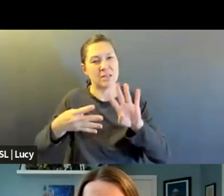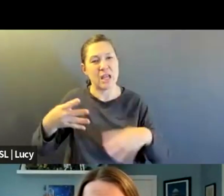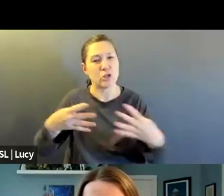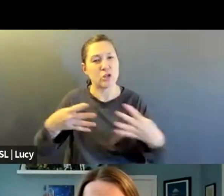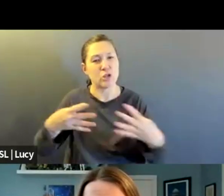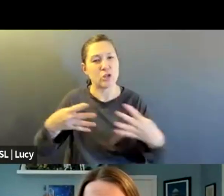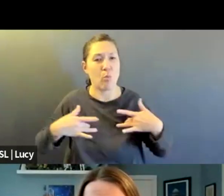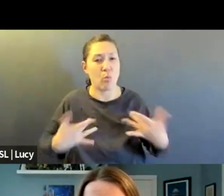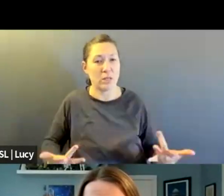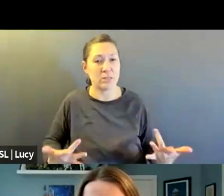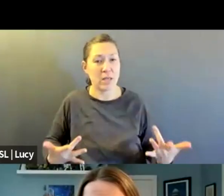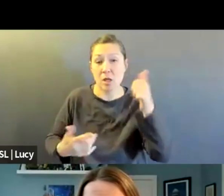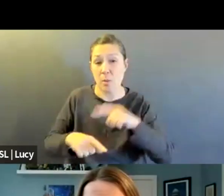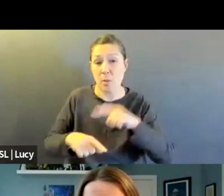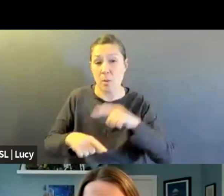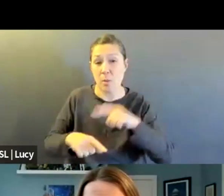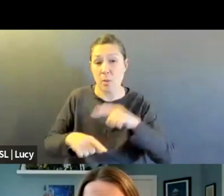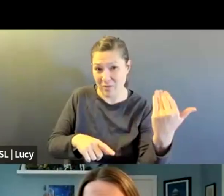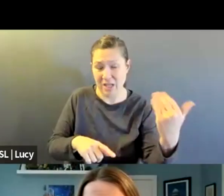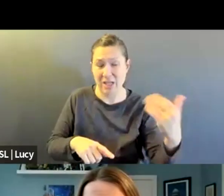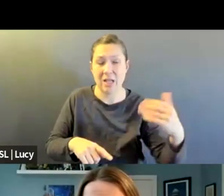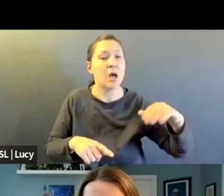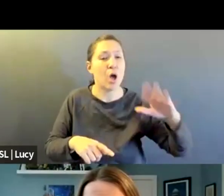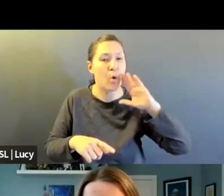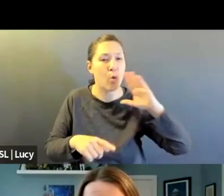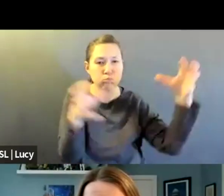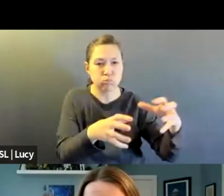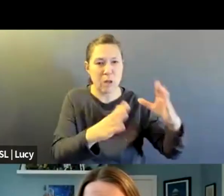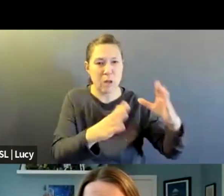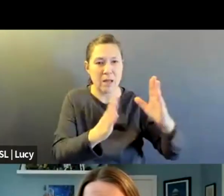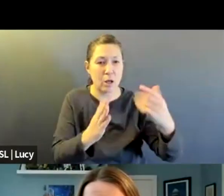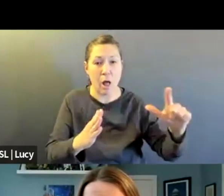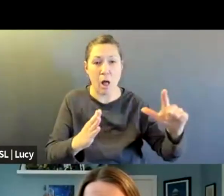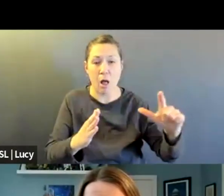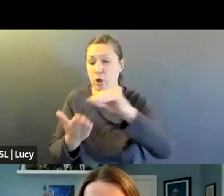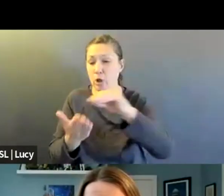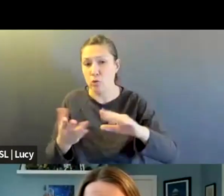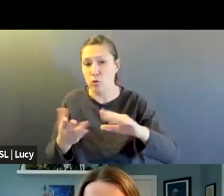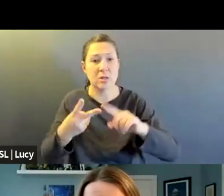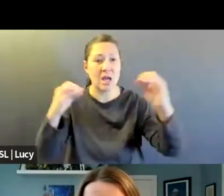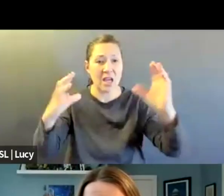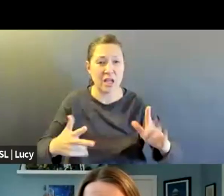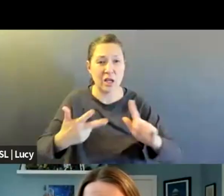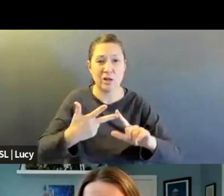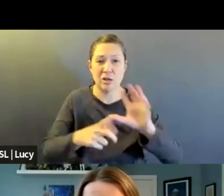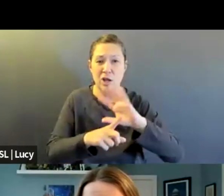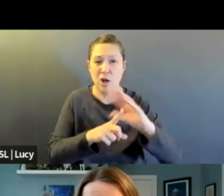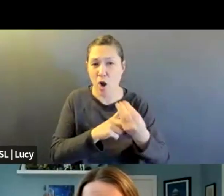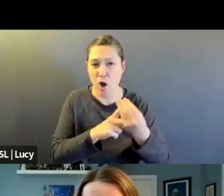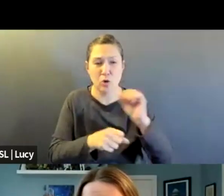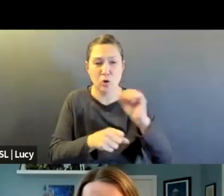Tomorrow, 9:15, we're going to be rallying on the steps of City Hall, students, educators, cultural workers, elected officials, calling